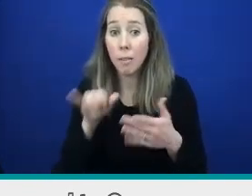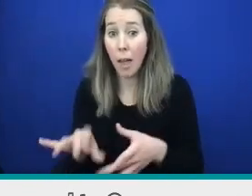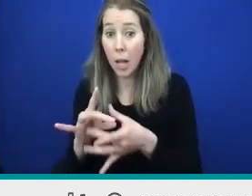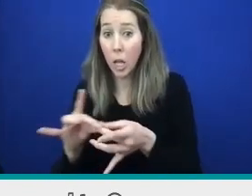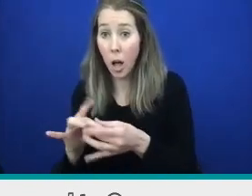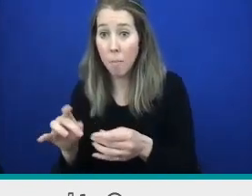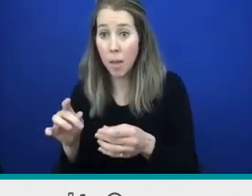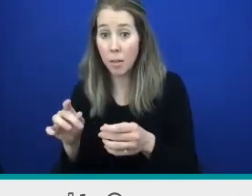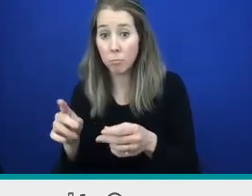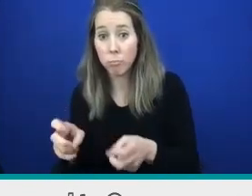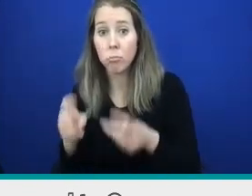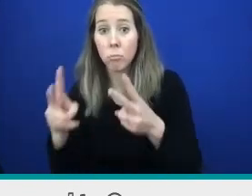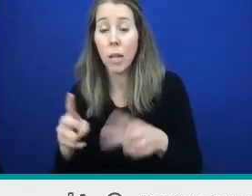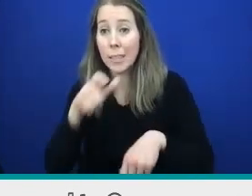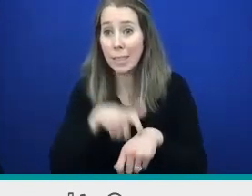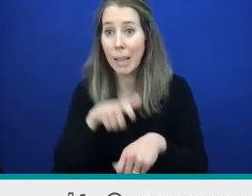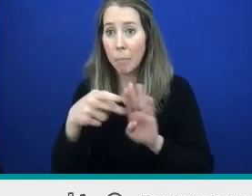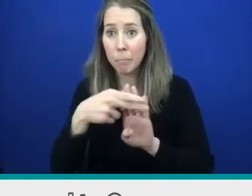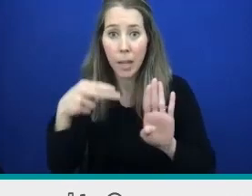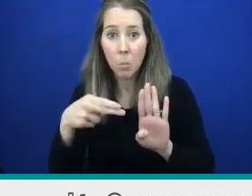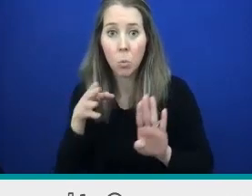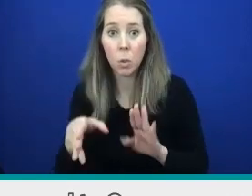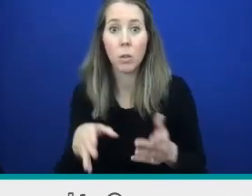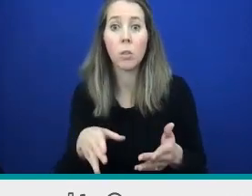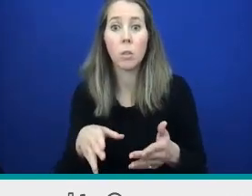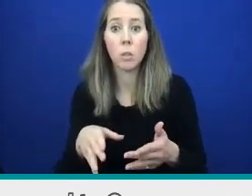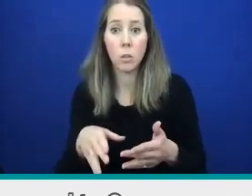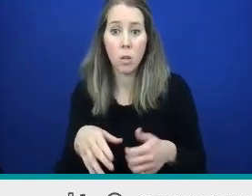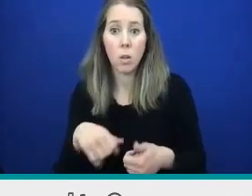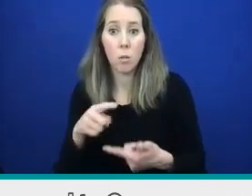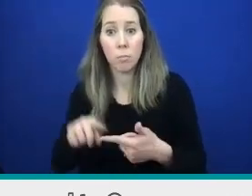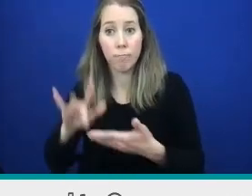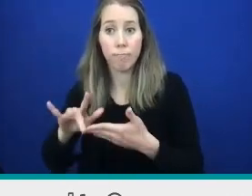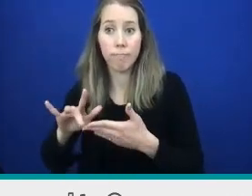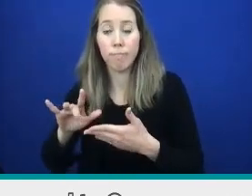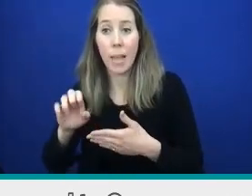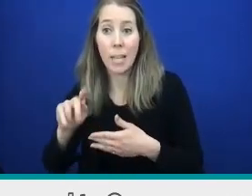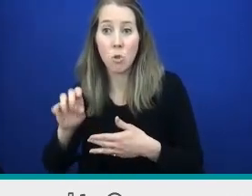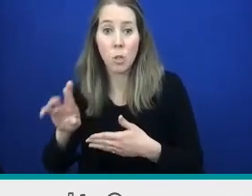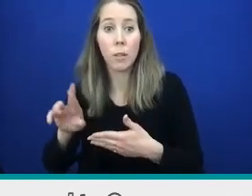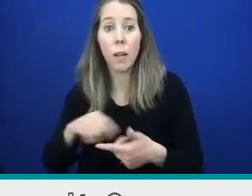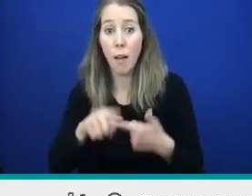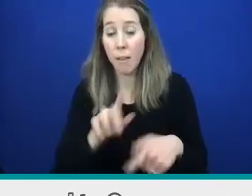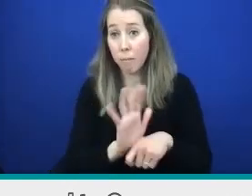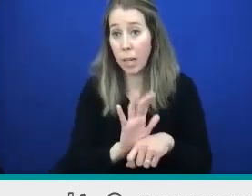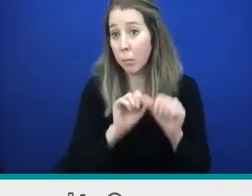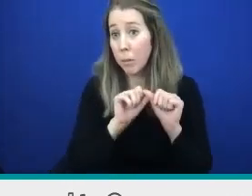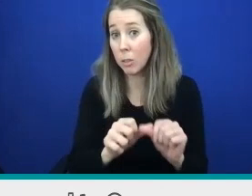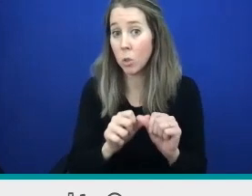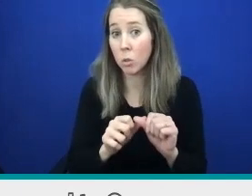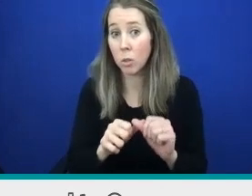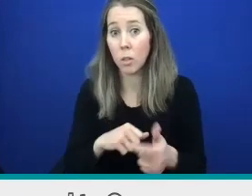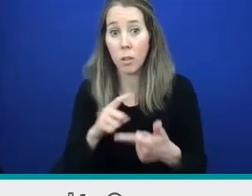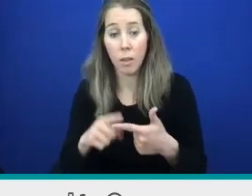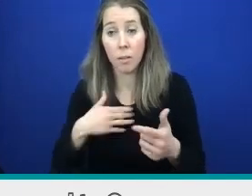is being started. So it will, as soon as I'm ready, I can hit enter. The video will automatically resume for me. And then I